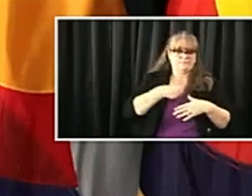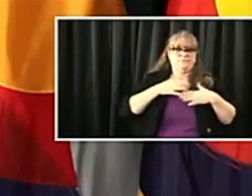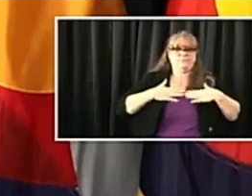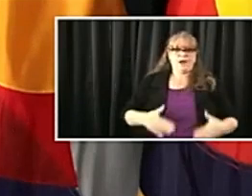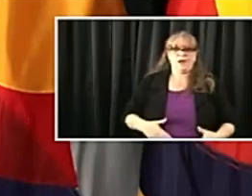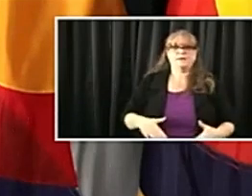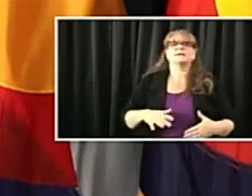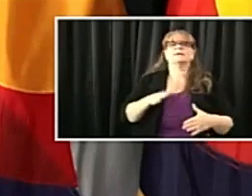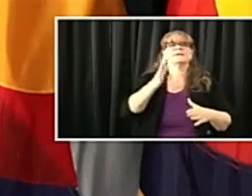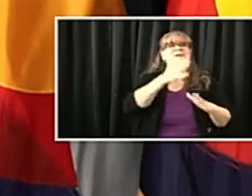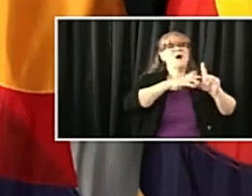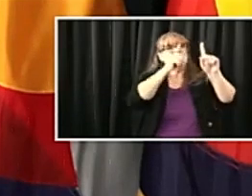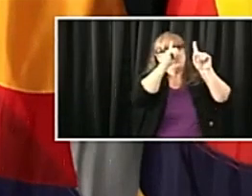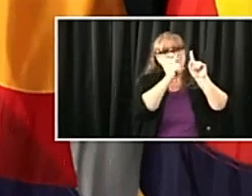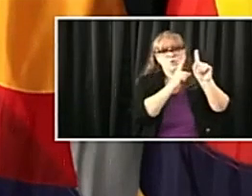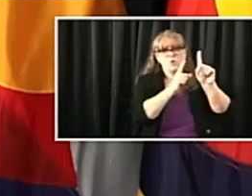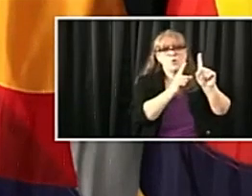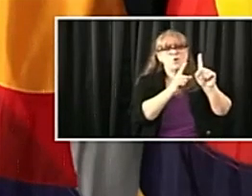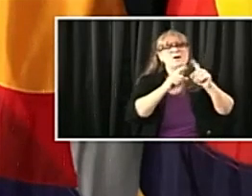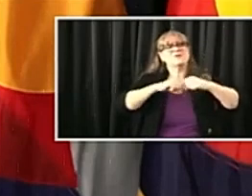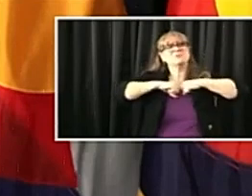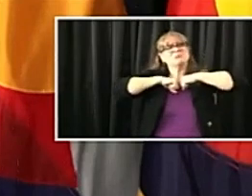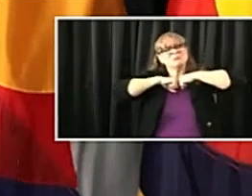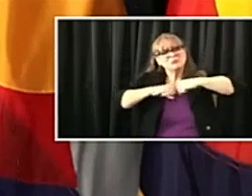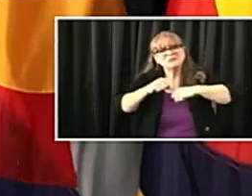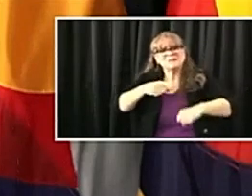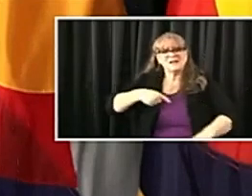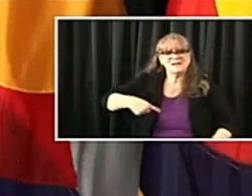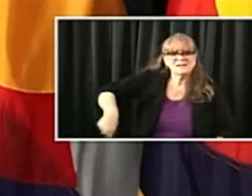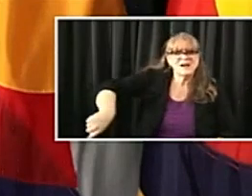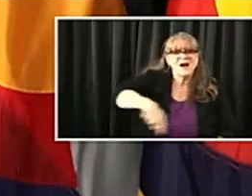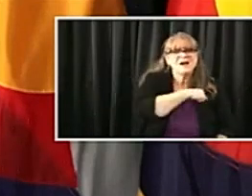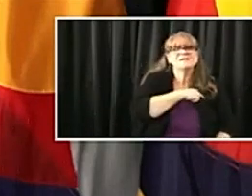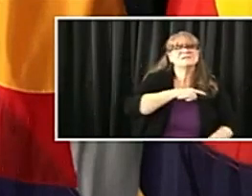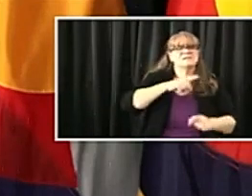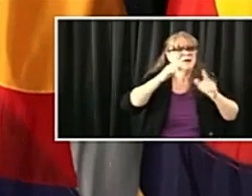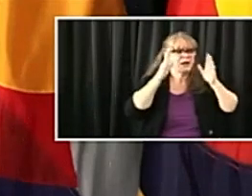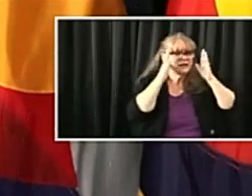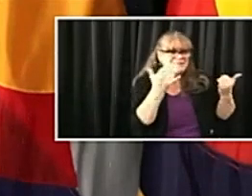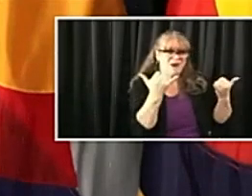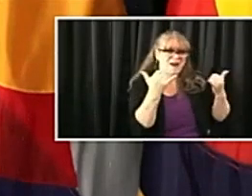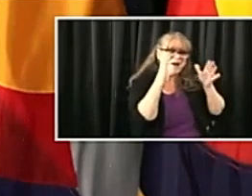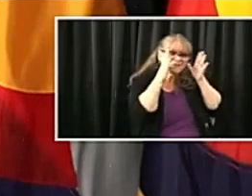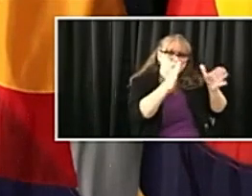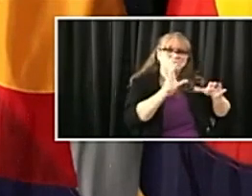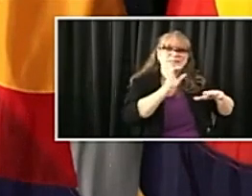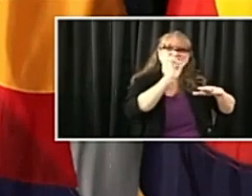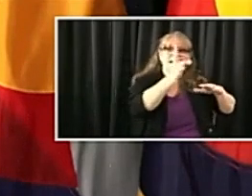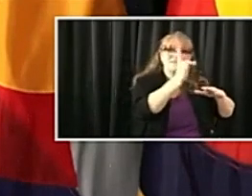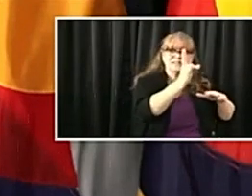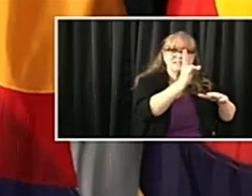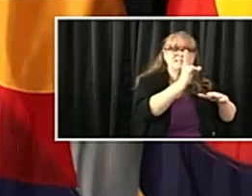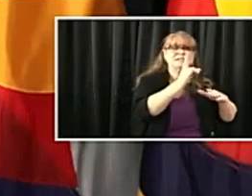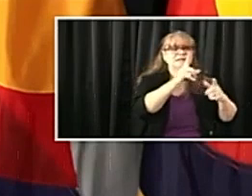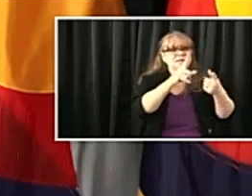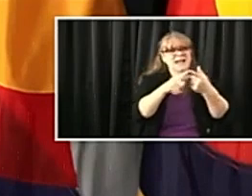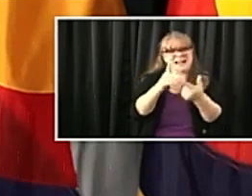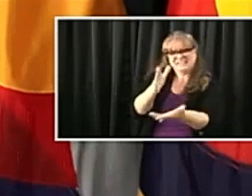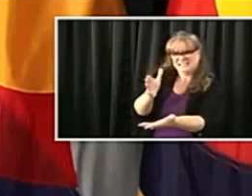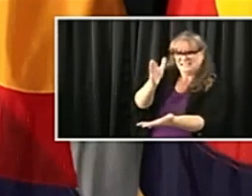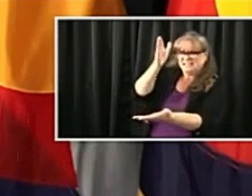save lives, that's why 70 and up, most vulnerable, end the pandemic rapidly as more people get vaccinated. March,